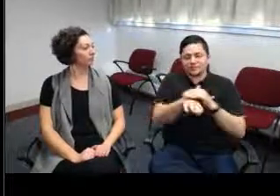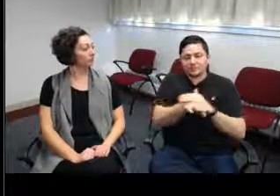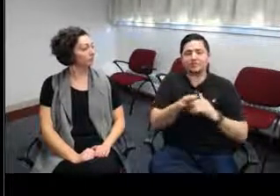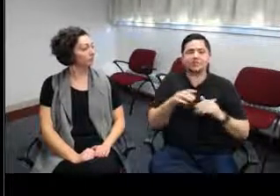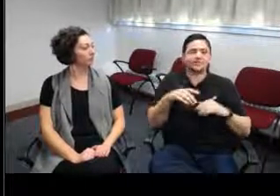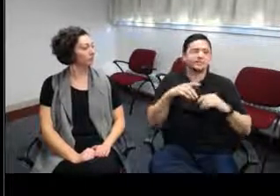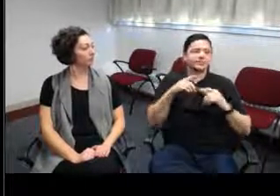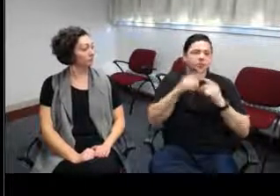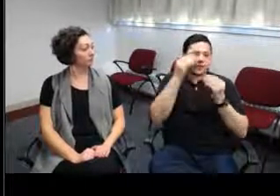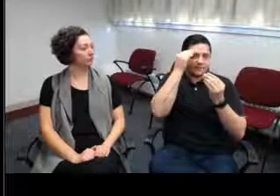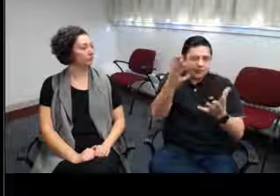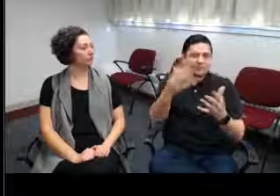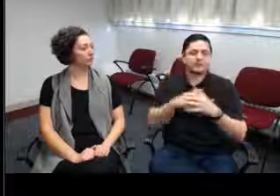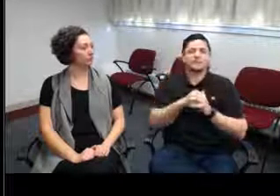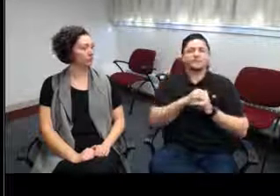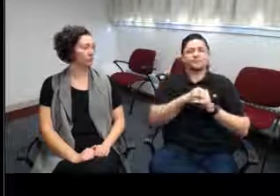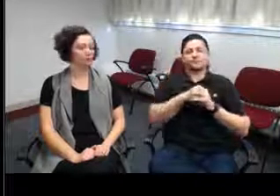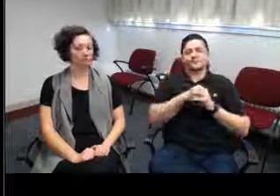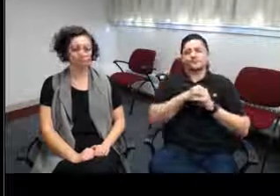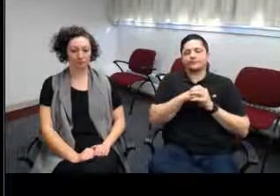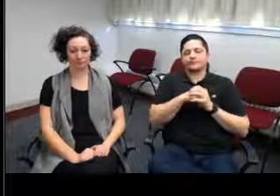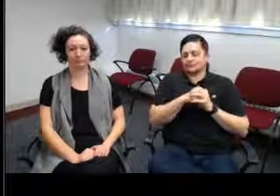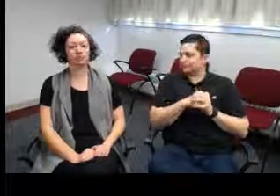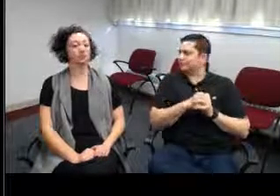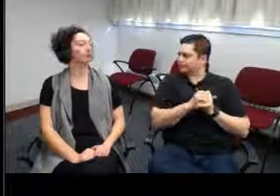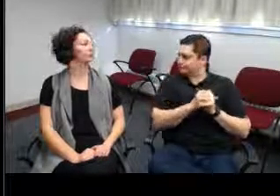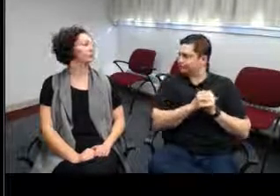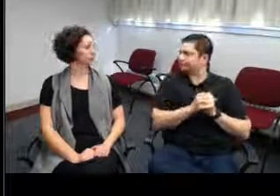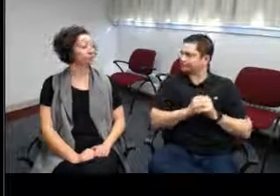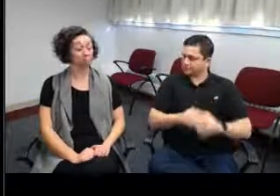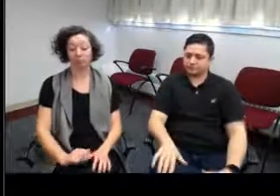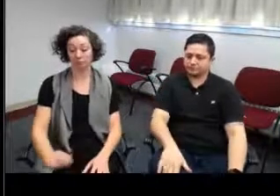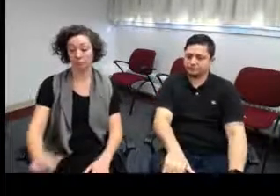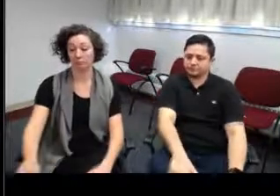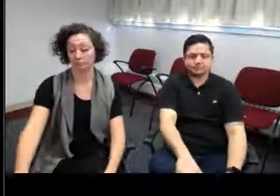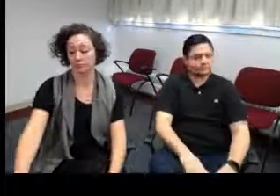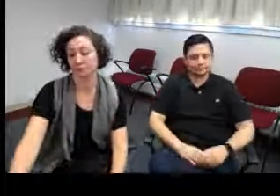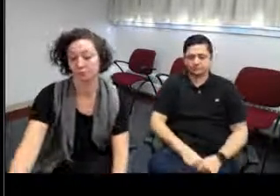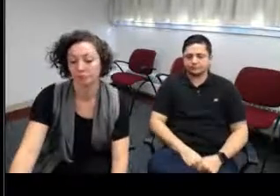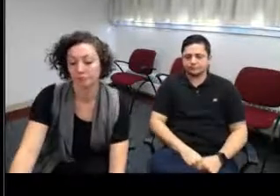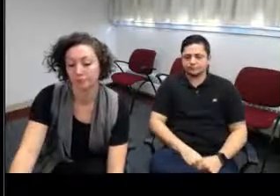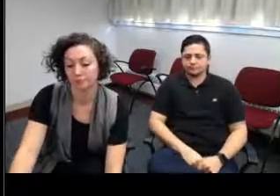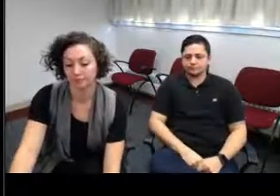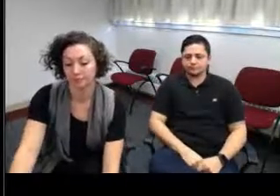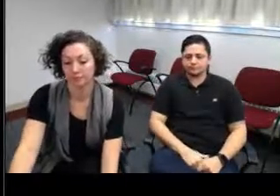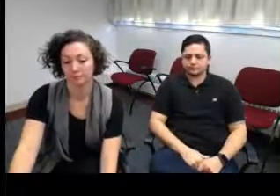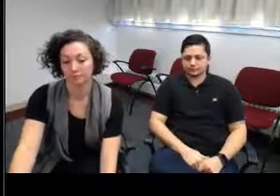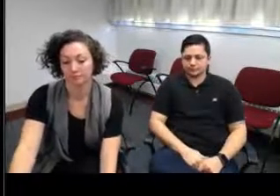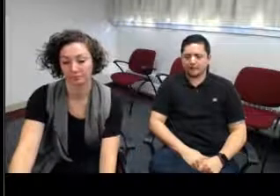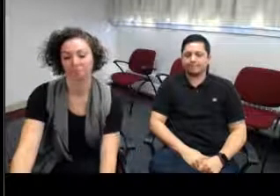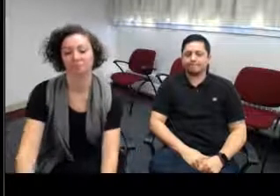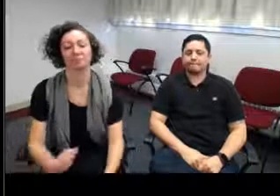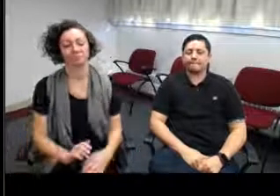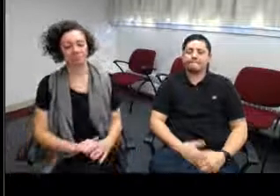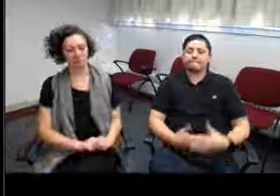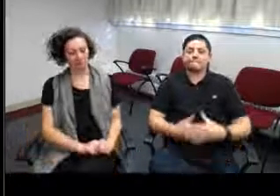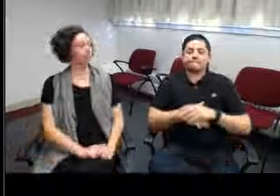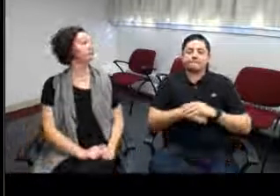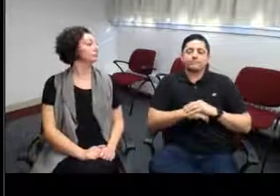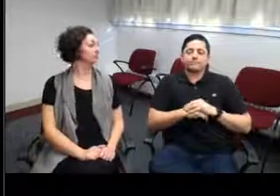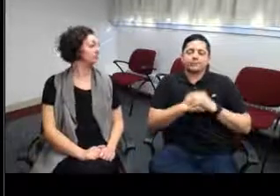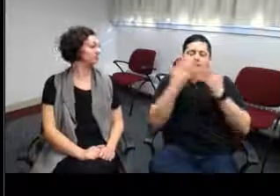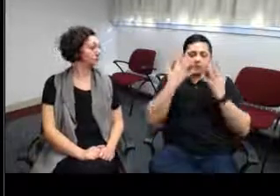So there have been a lot of barriers to access to information because of this and other things. Mm-hmm.